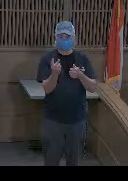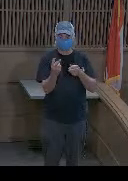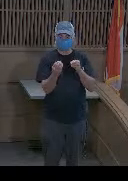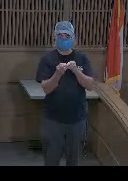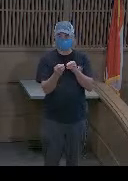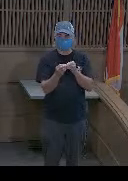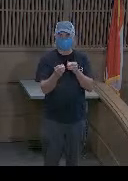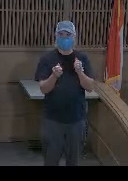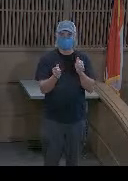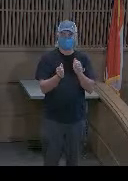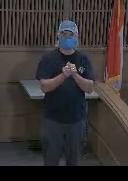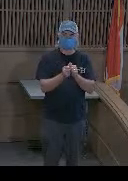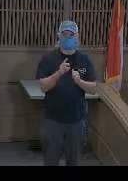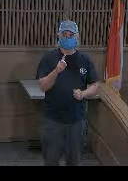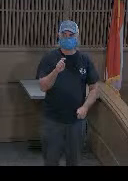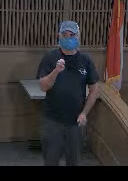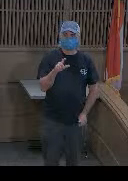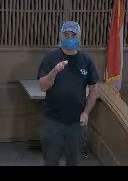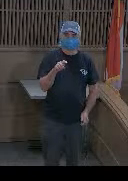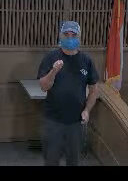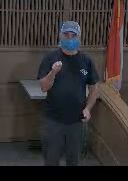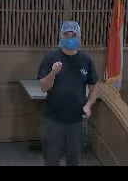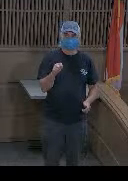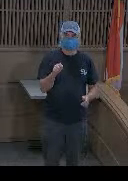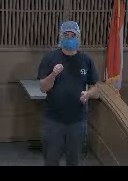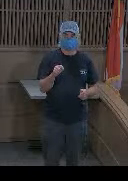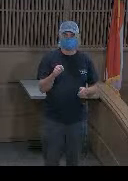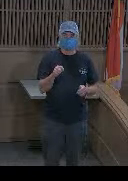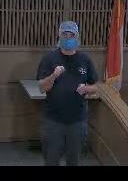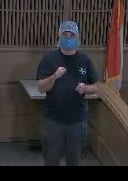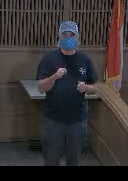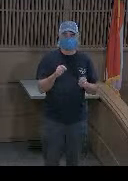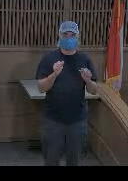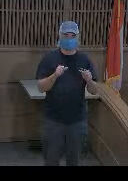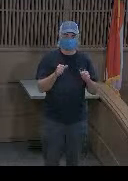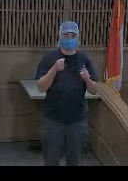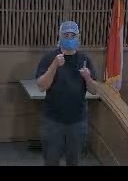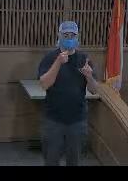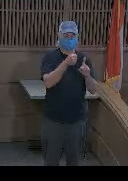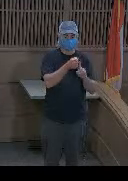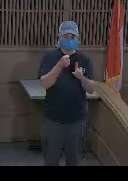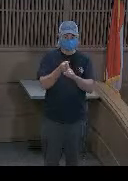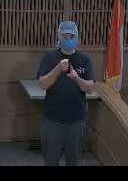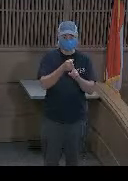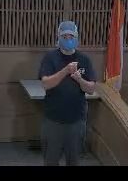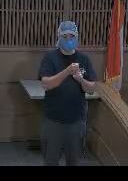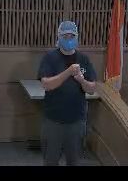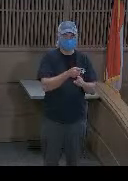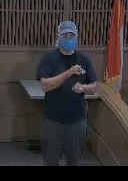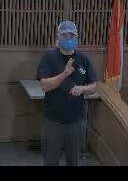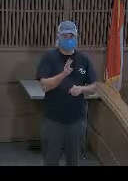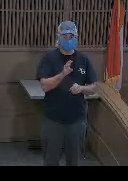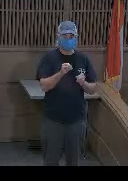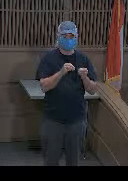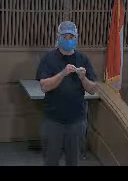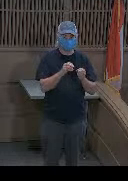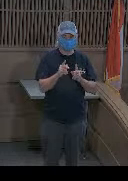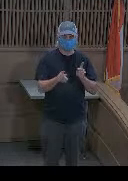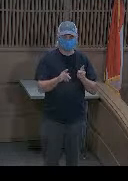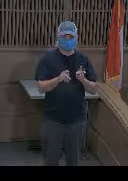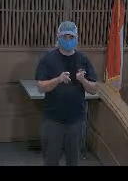variant, now we're looking at upwards to 6 people that it can spread. It's spreading thinner, quicker, and